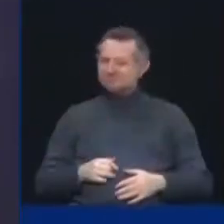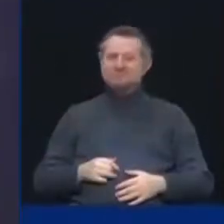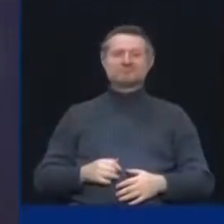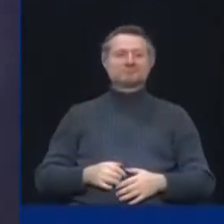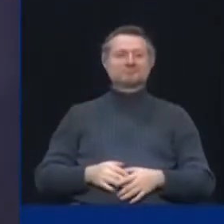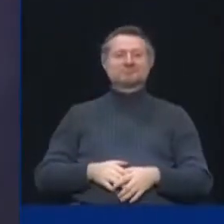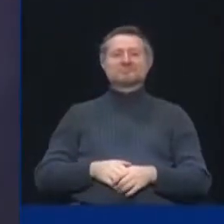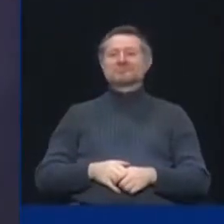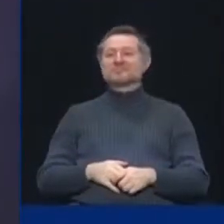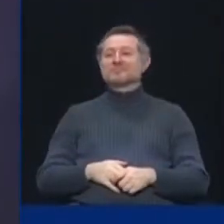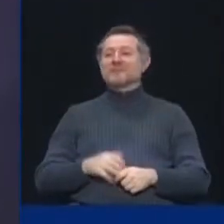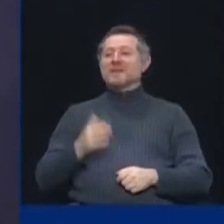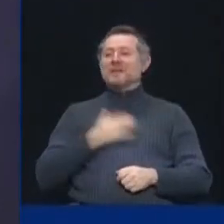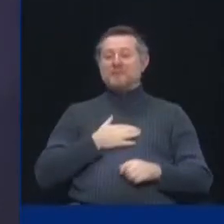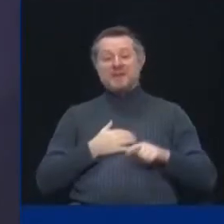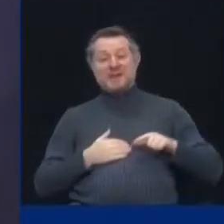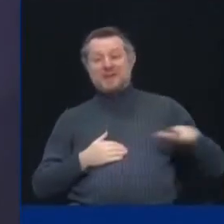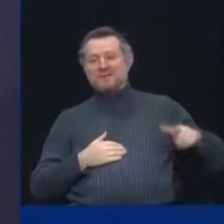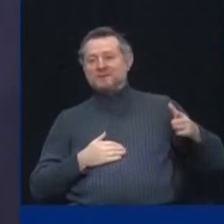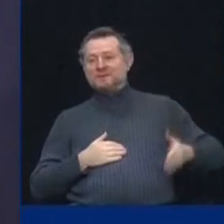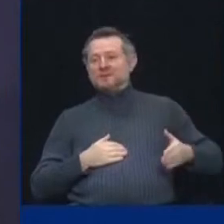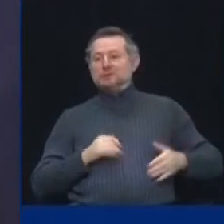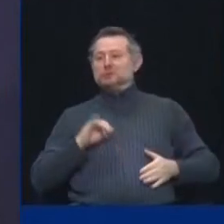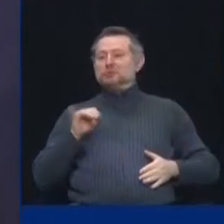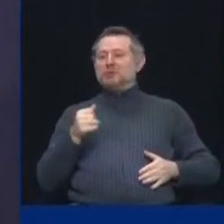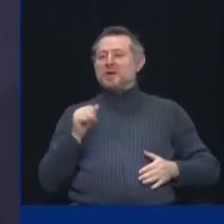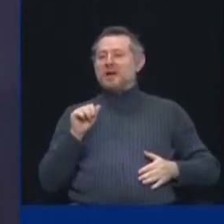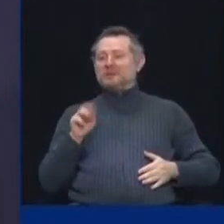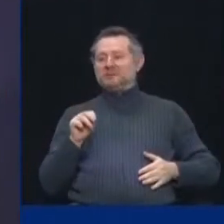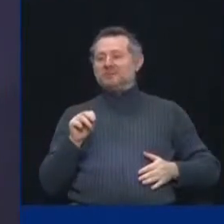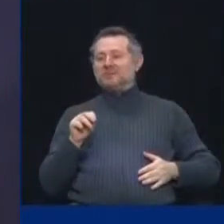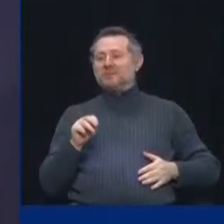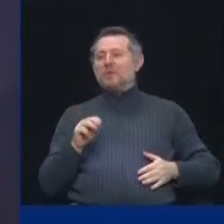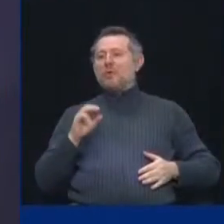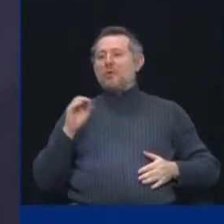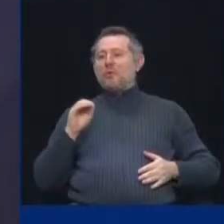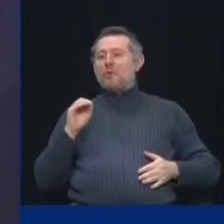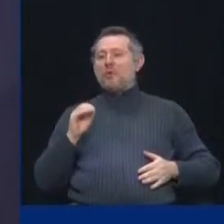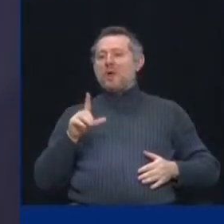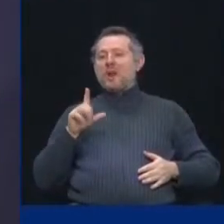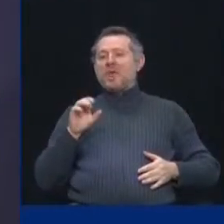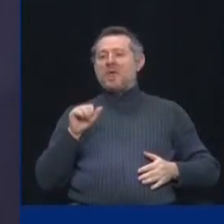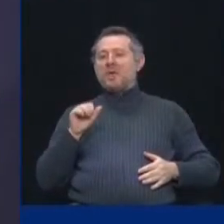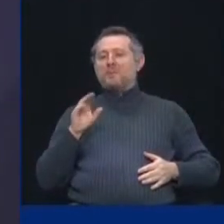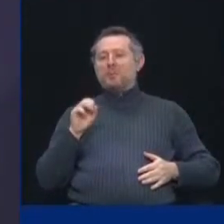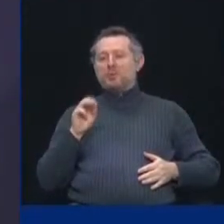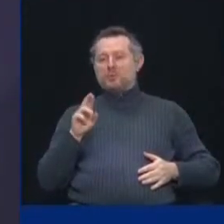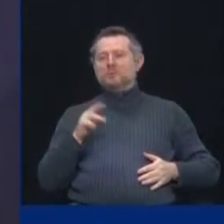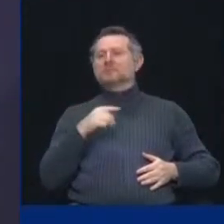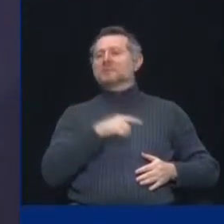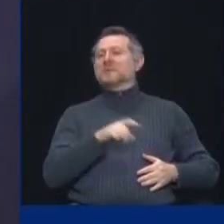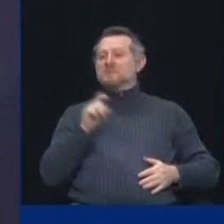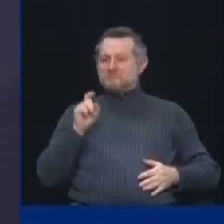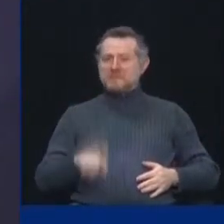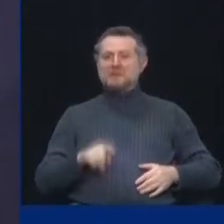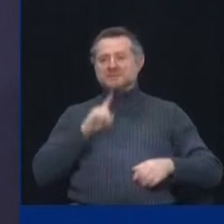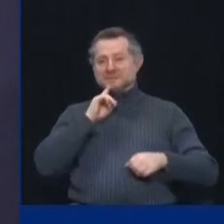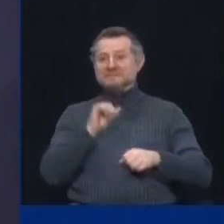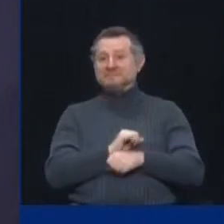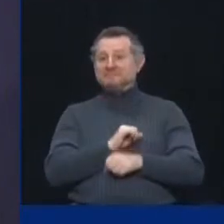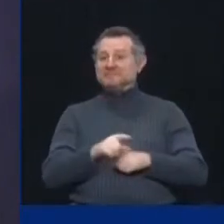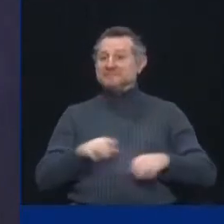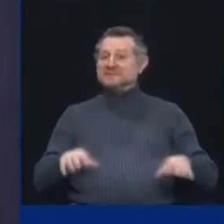To my immediate left is Jano Lieber. He is the person who actually has to do the work that we're all going to talk about